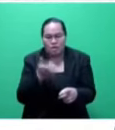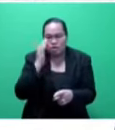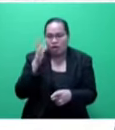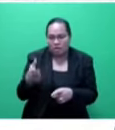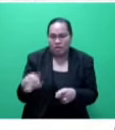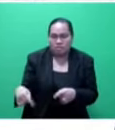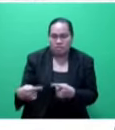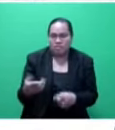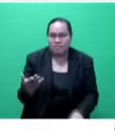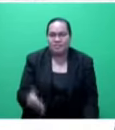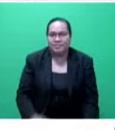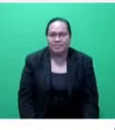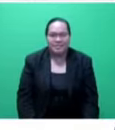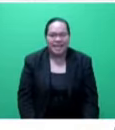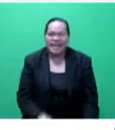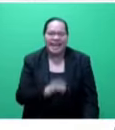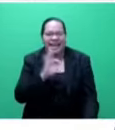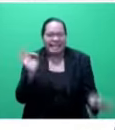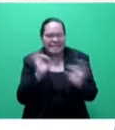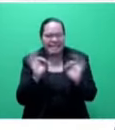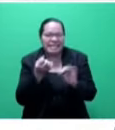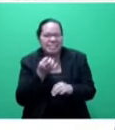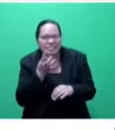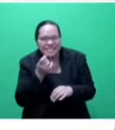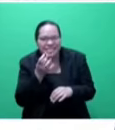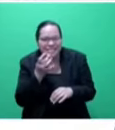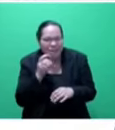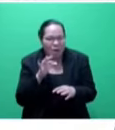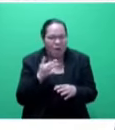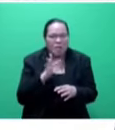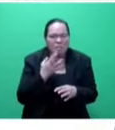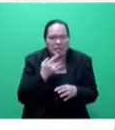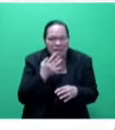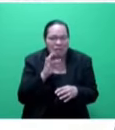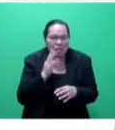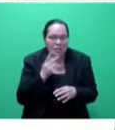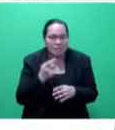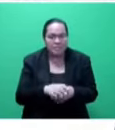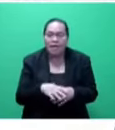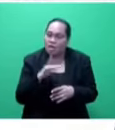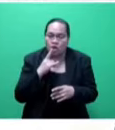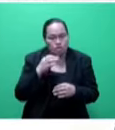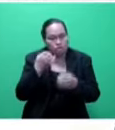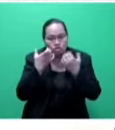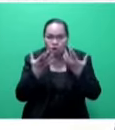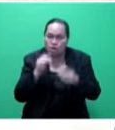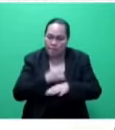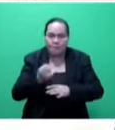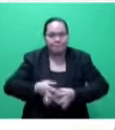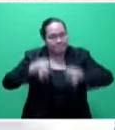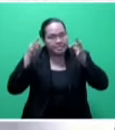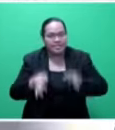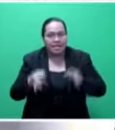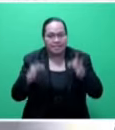Biman Prasad. There's nothing devious about it. I think it shows decisiveness. And